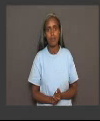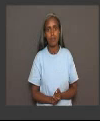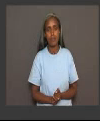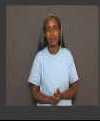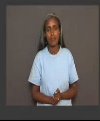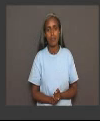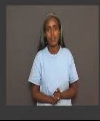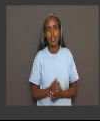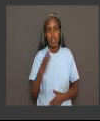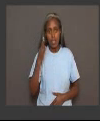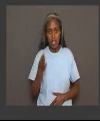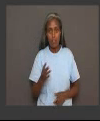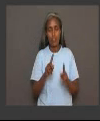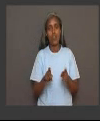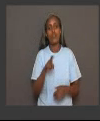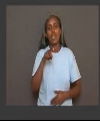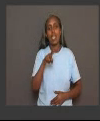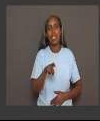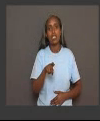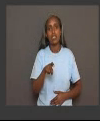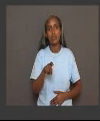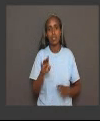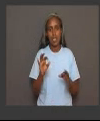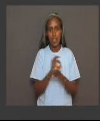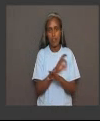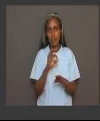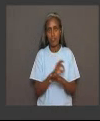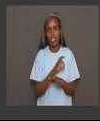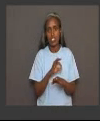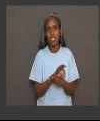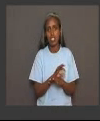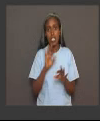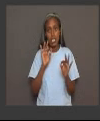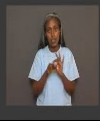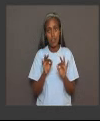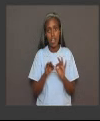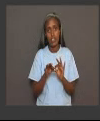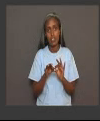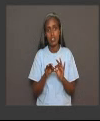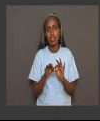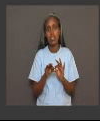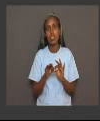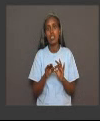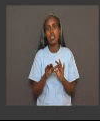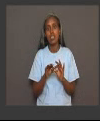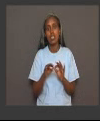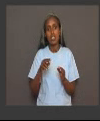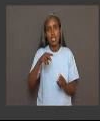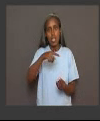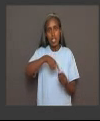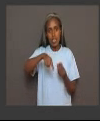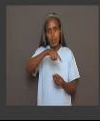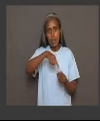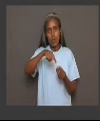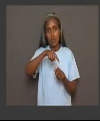Let f of x be a function defined in a neighborhood